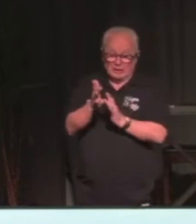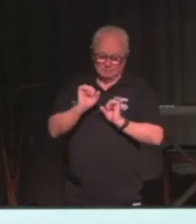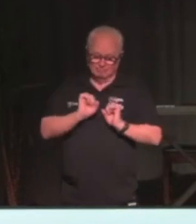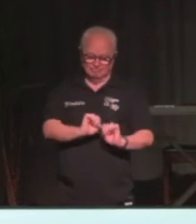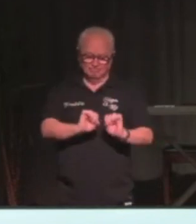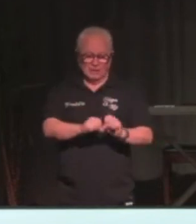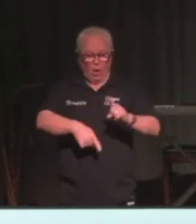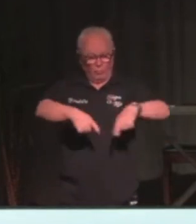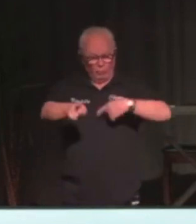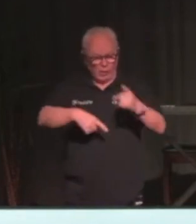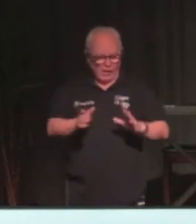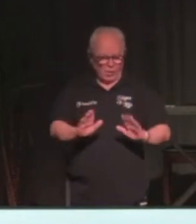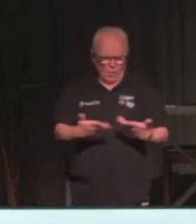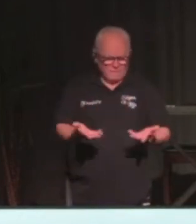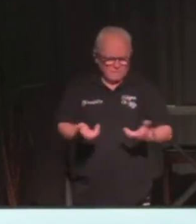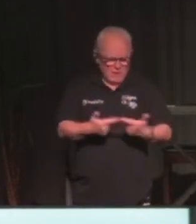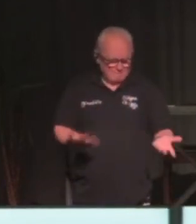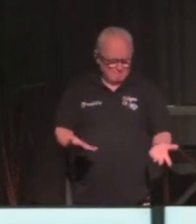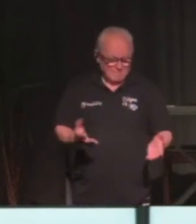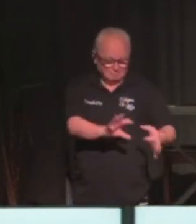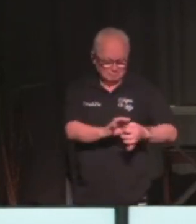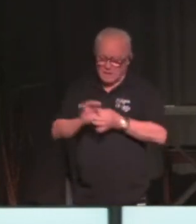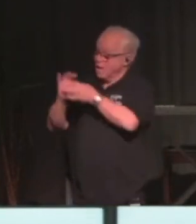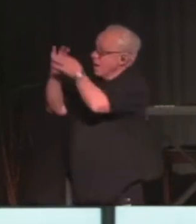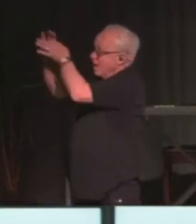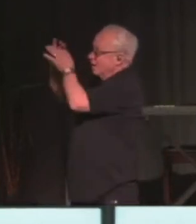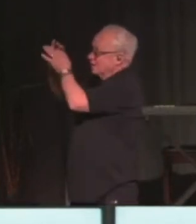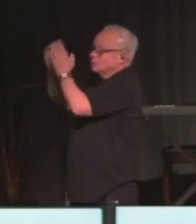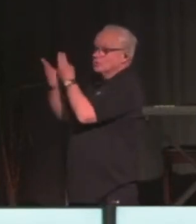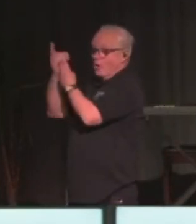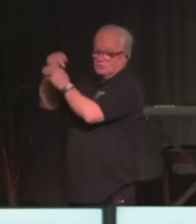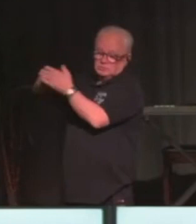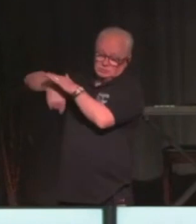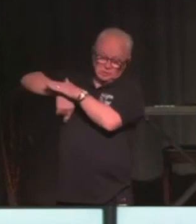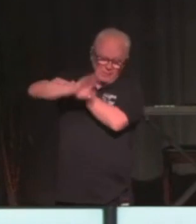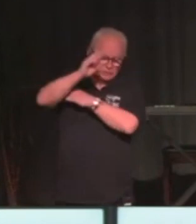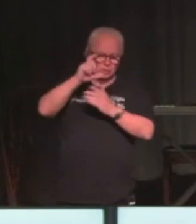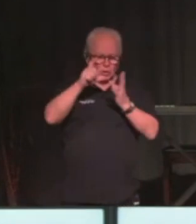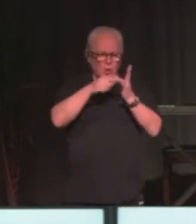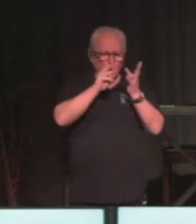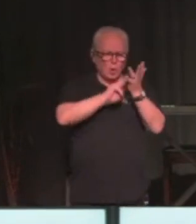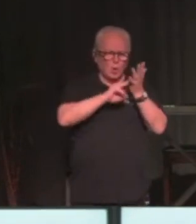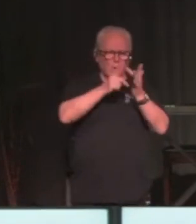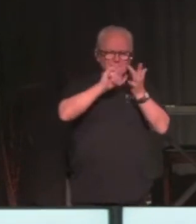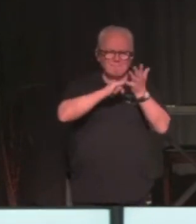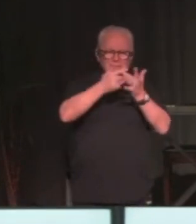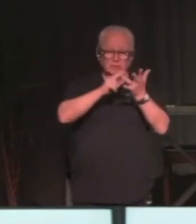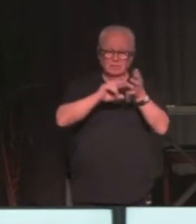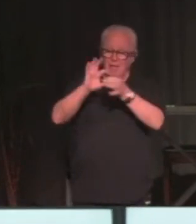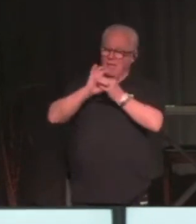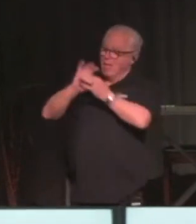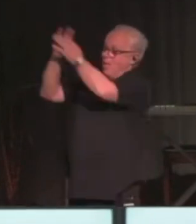in was connected to his commission. Okay, co-mission, co-labored. He